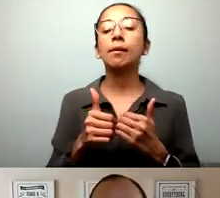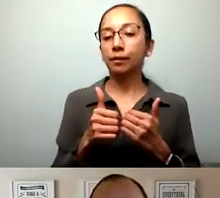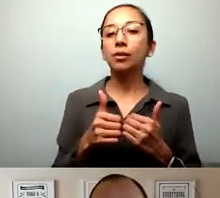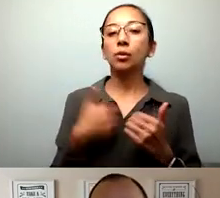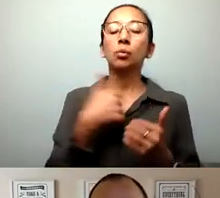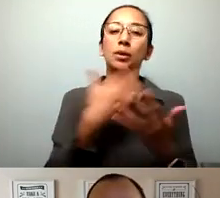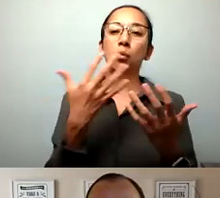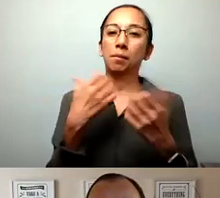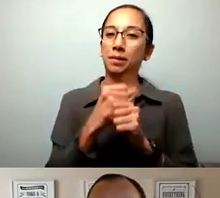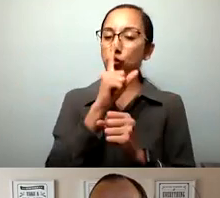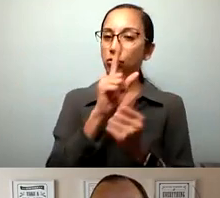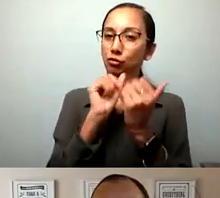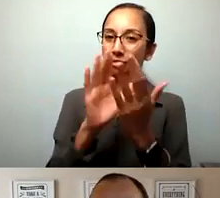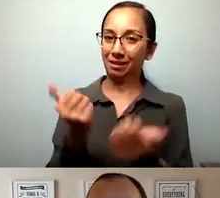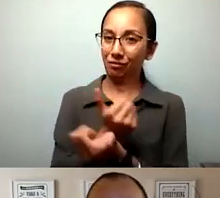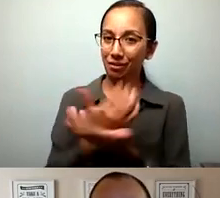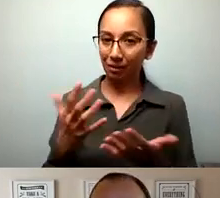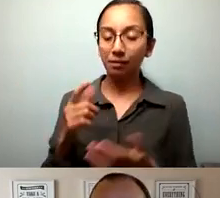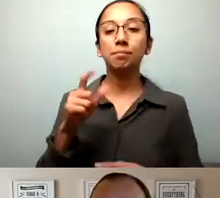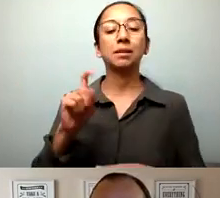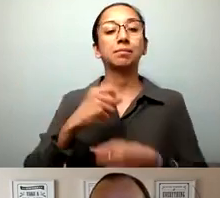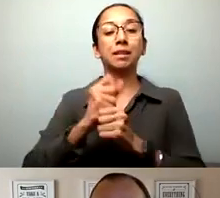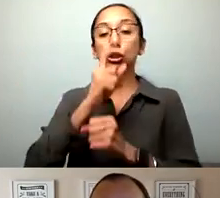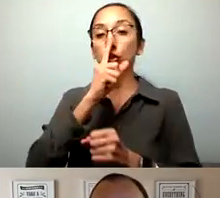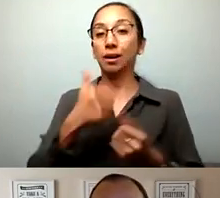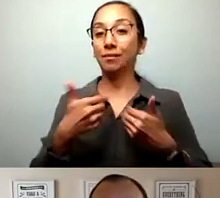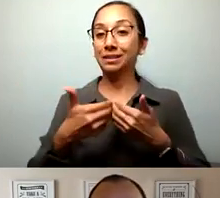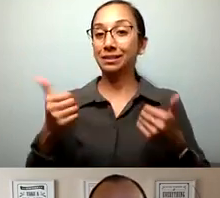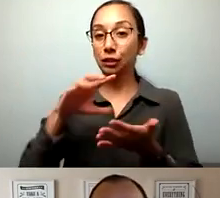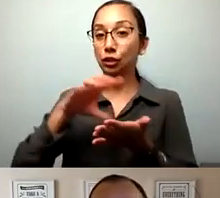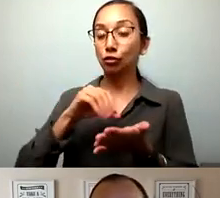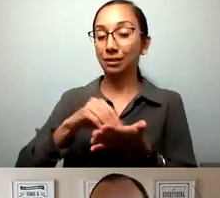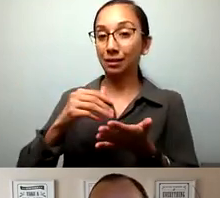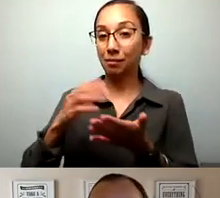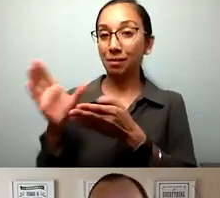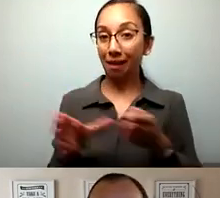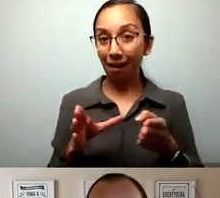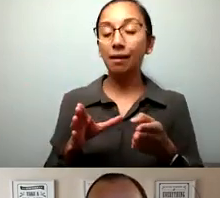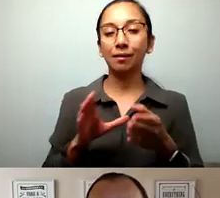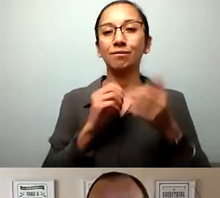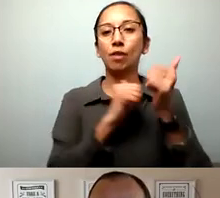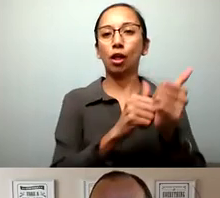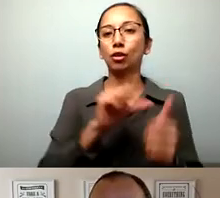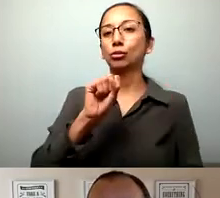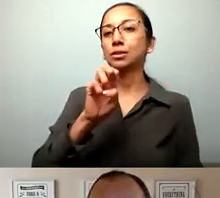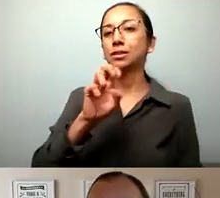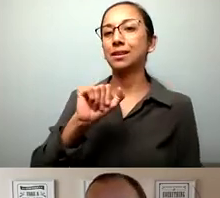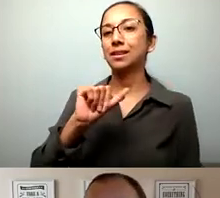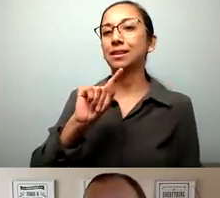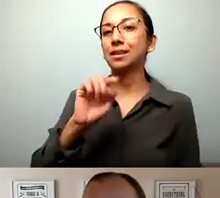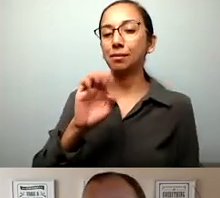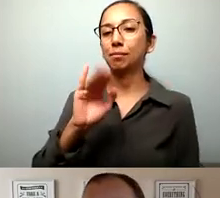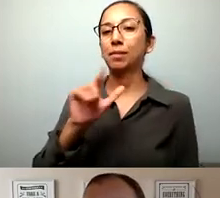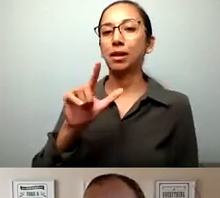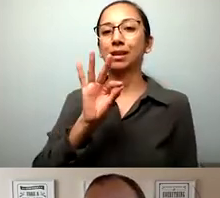So ensuring that we have a distance learning plan that is in alignment with Senate Bill 98, so that we can